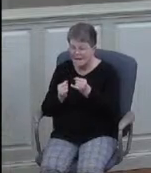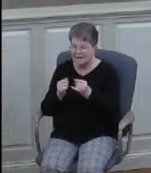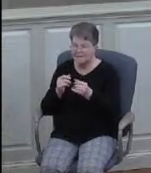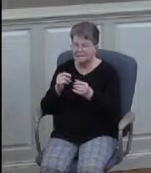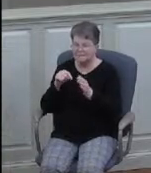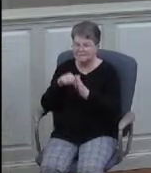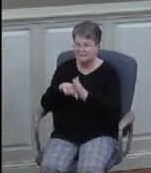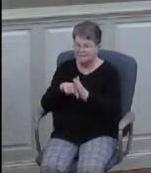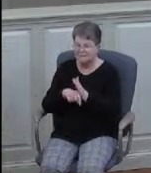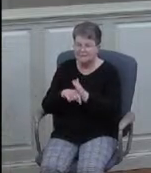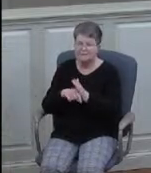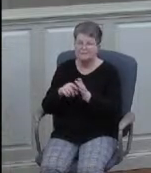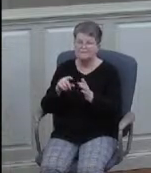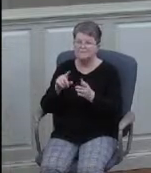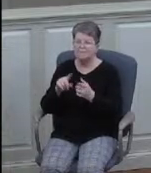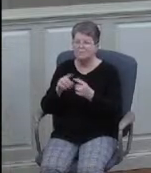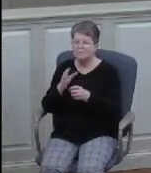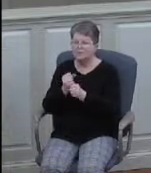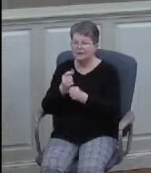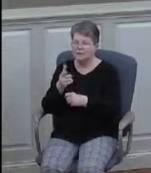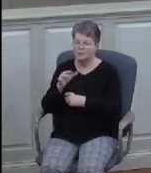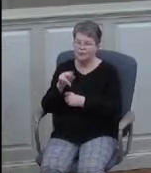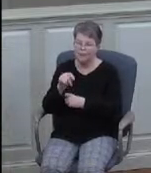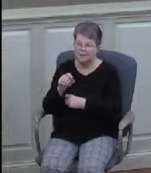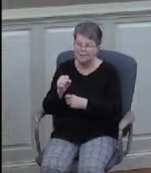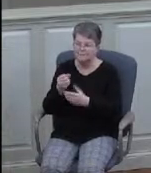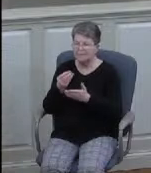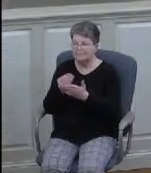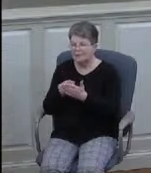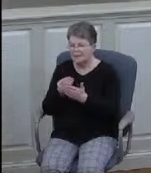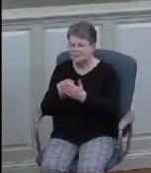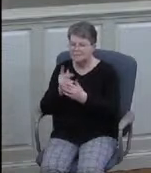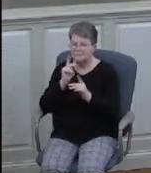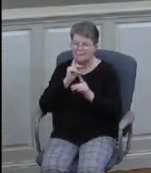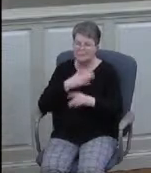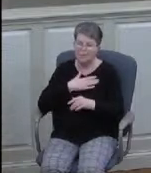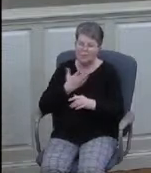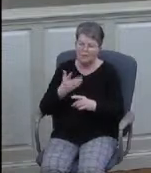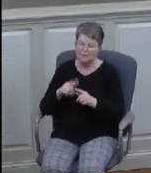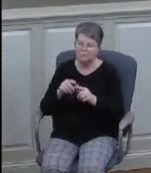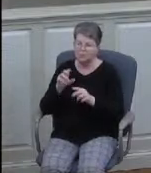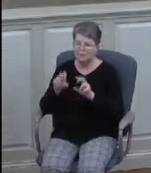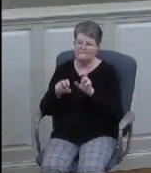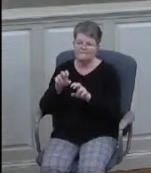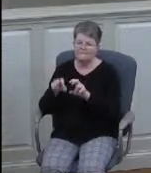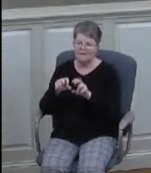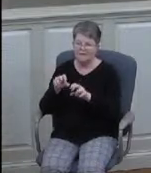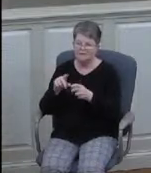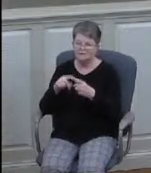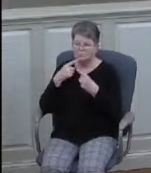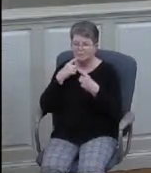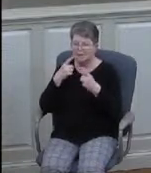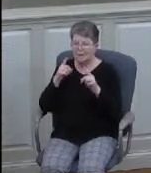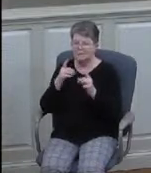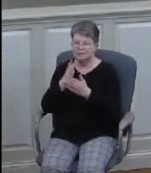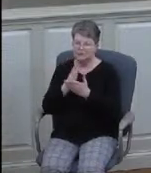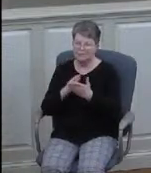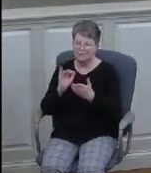have grants and monies and people willing to invest in accomplish some of these goals.